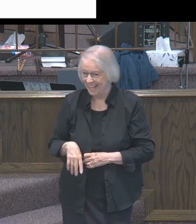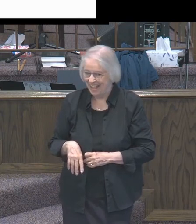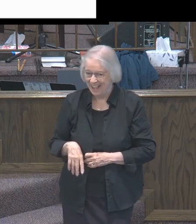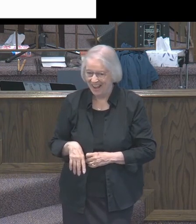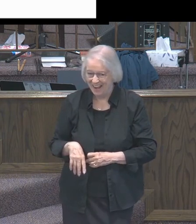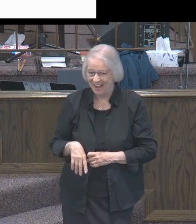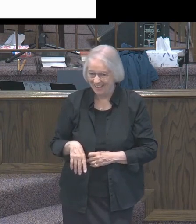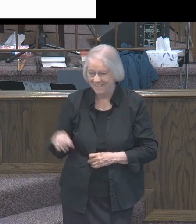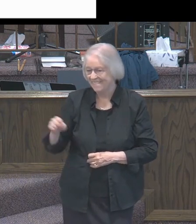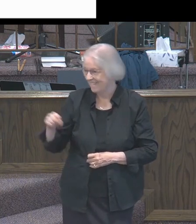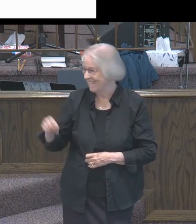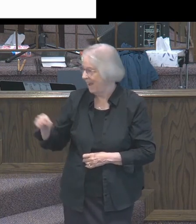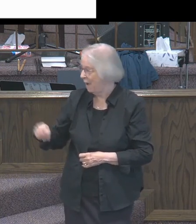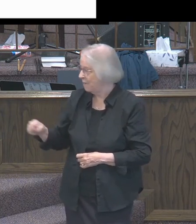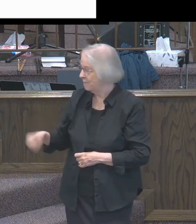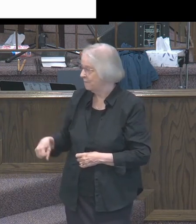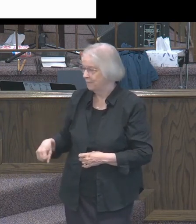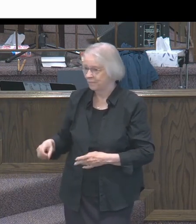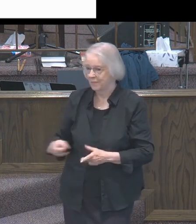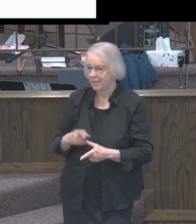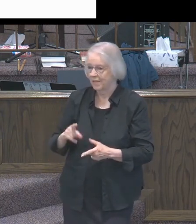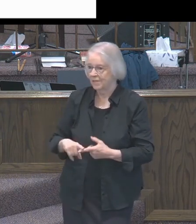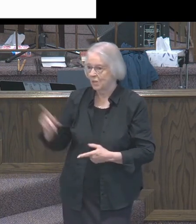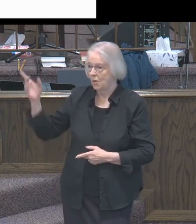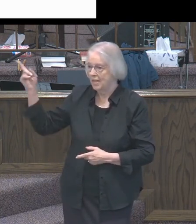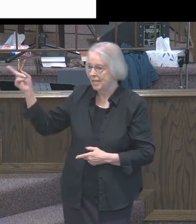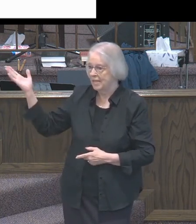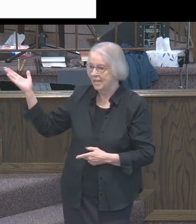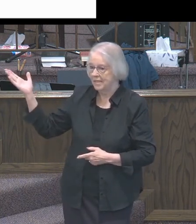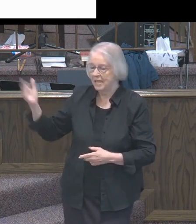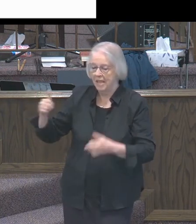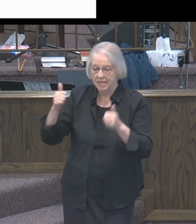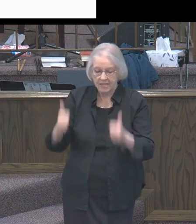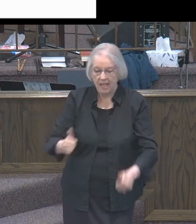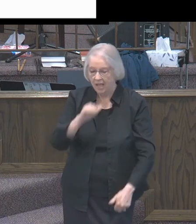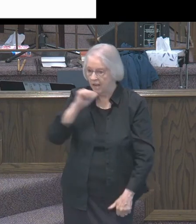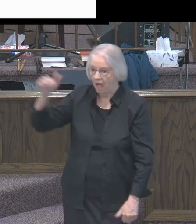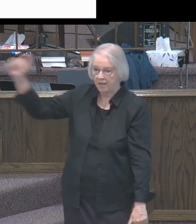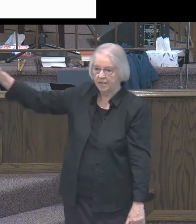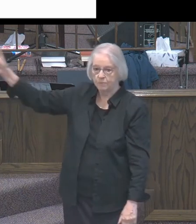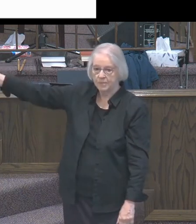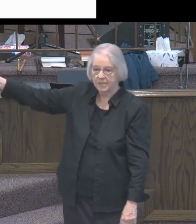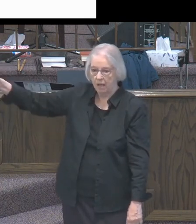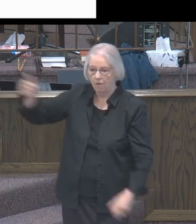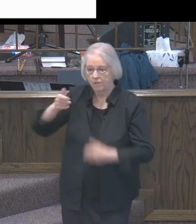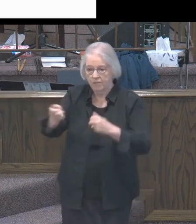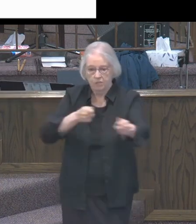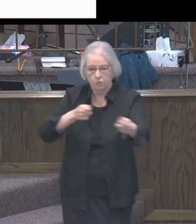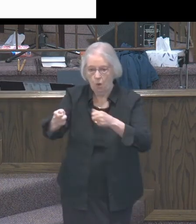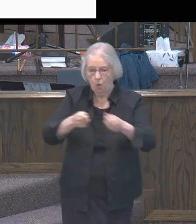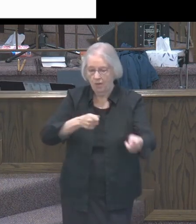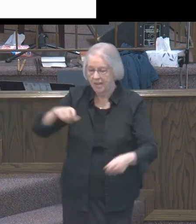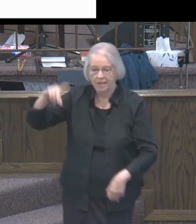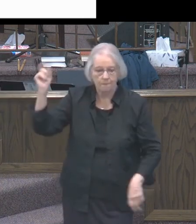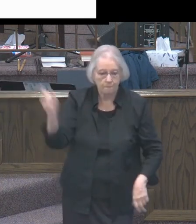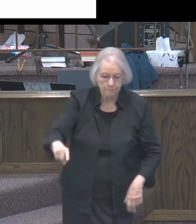spirit-given fruits. I cannot control myself without the Holy Spirit's help. I can't do it. It's been proven